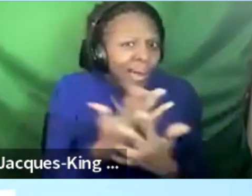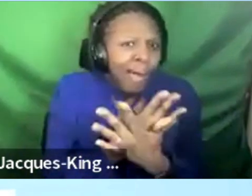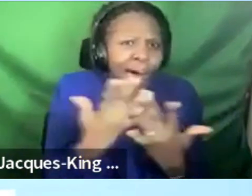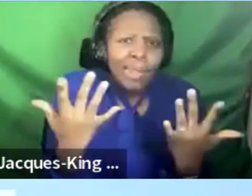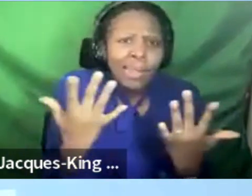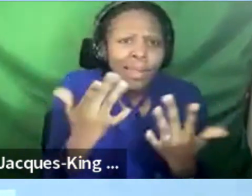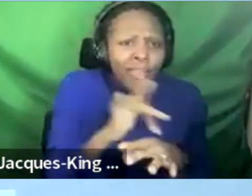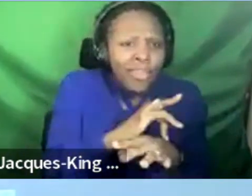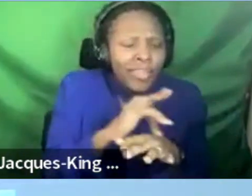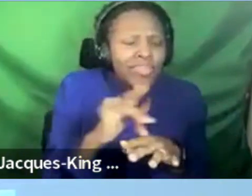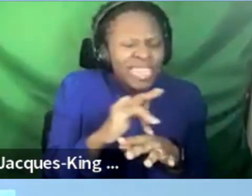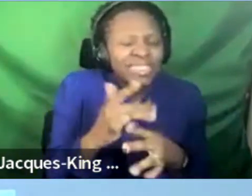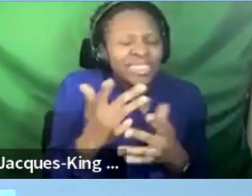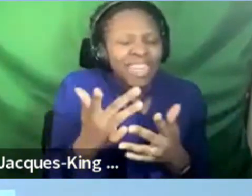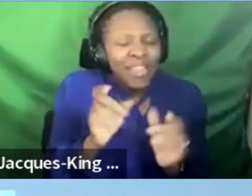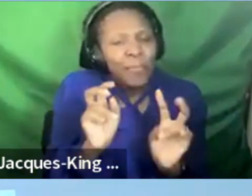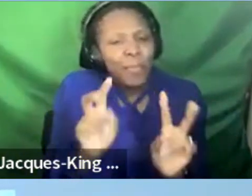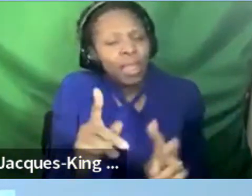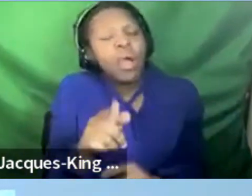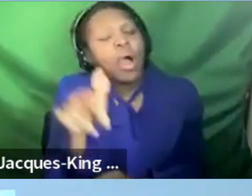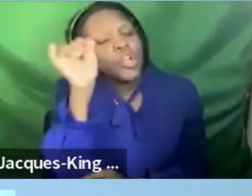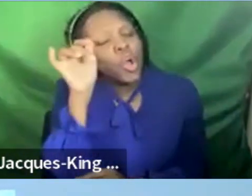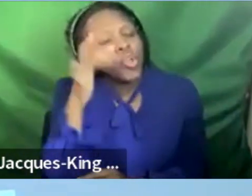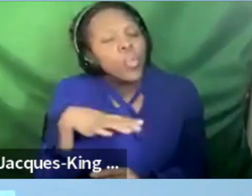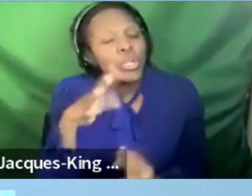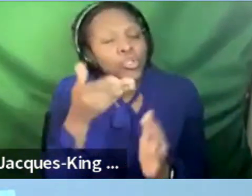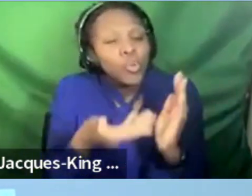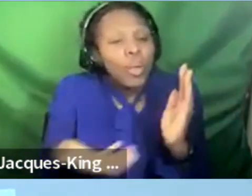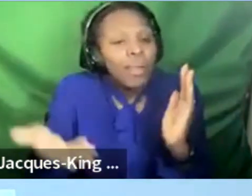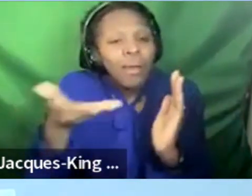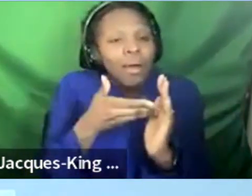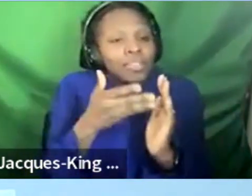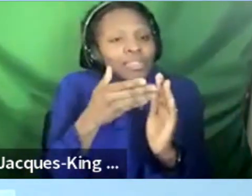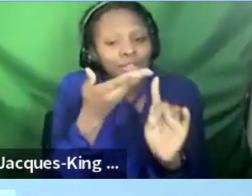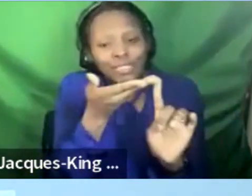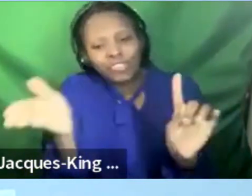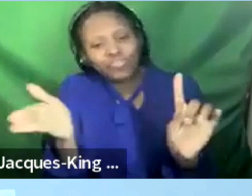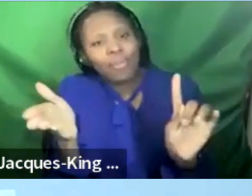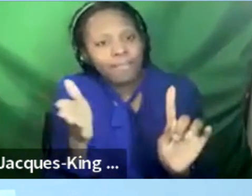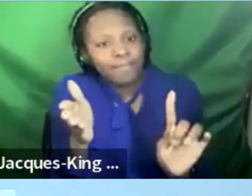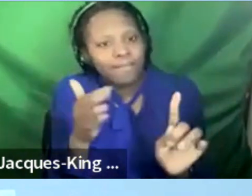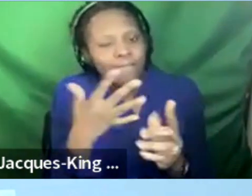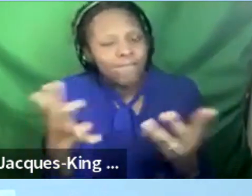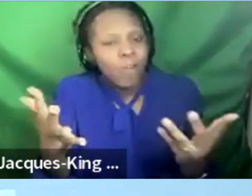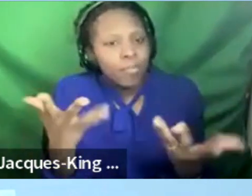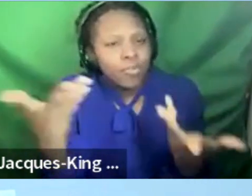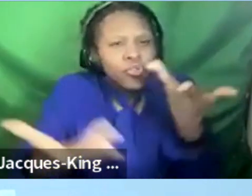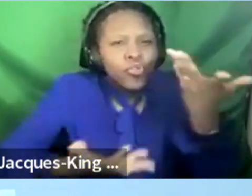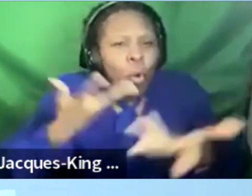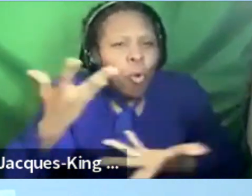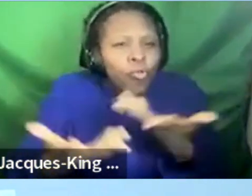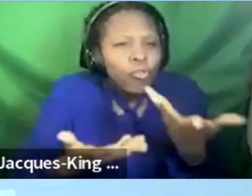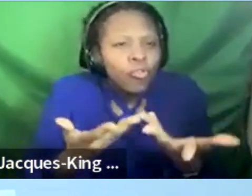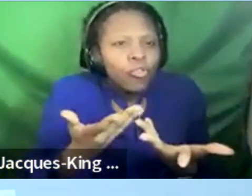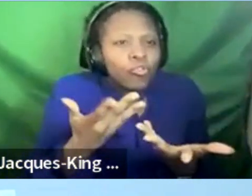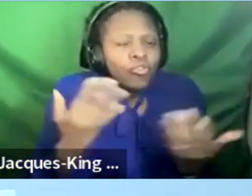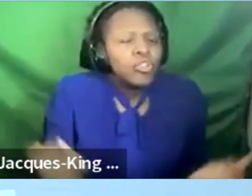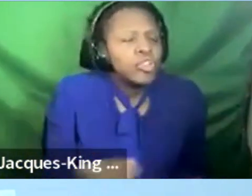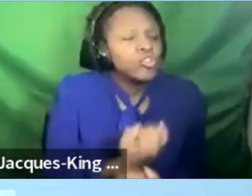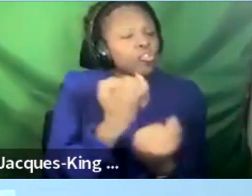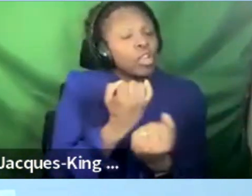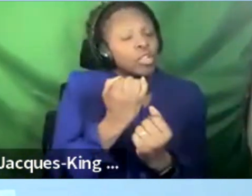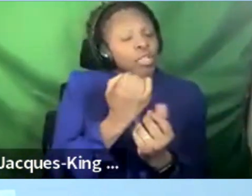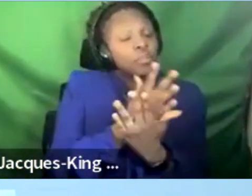gimmicky. The Lion King is gimmicky. There's lots of great theatre that's gimmicky. But I know what you mean. You want it to enhance